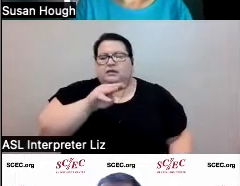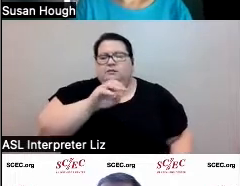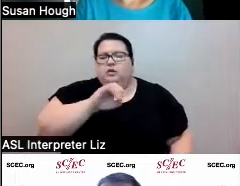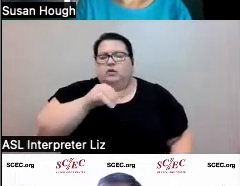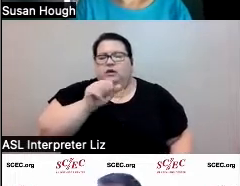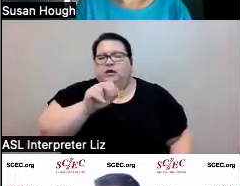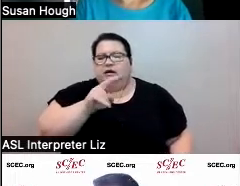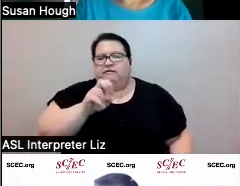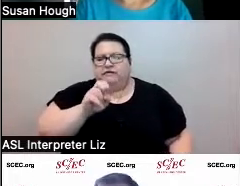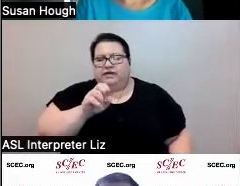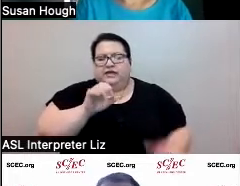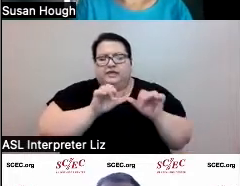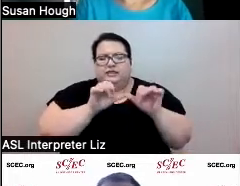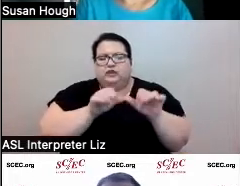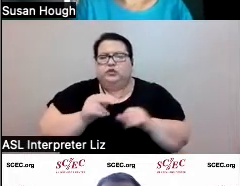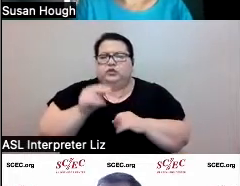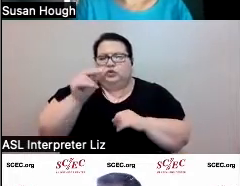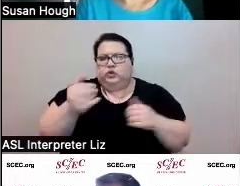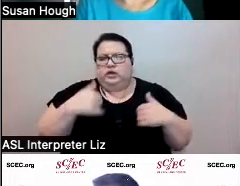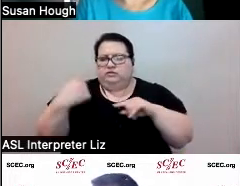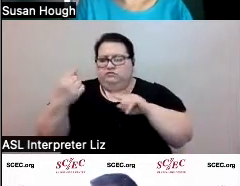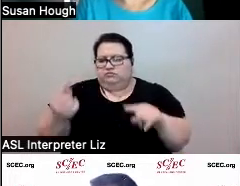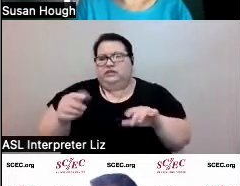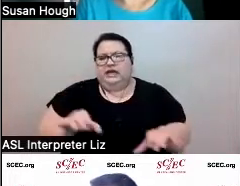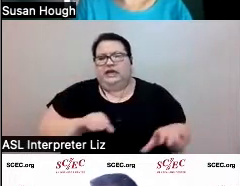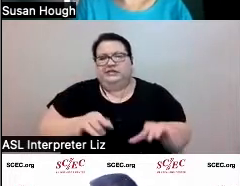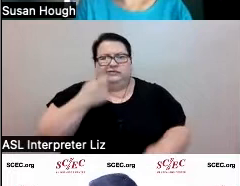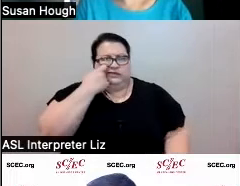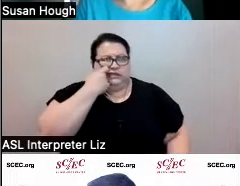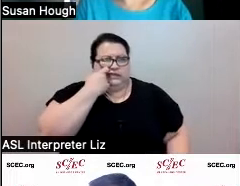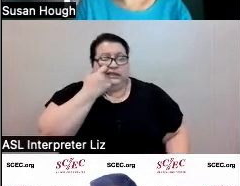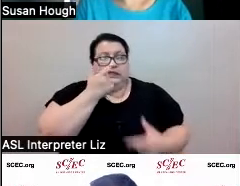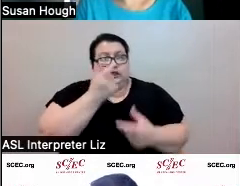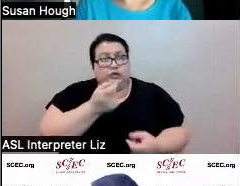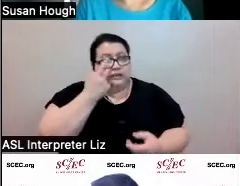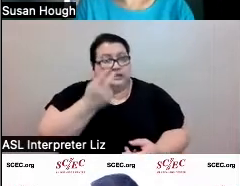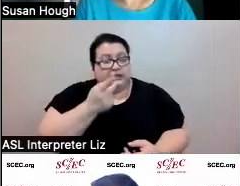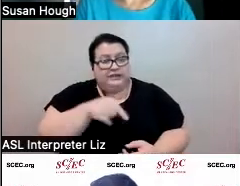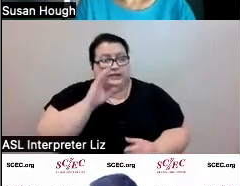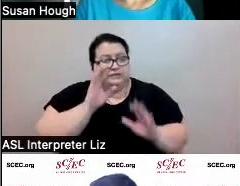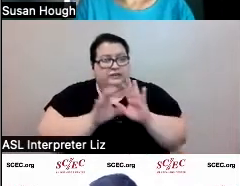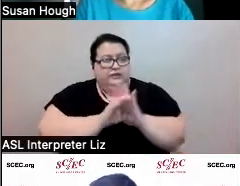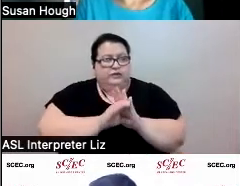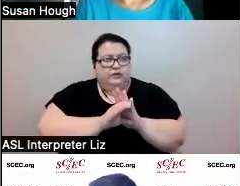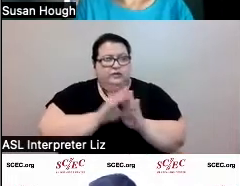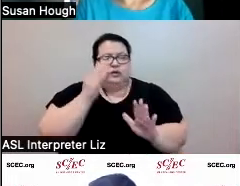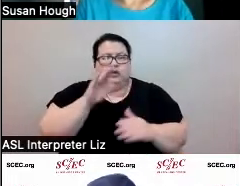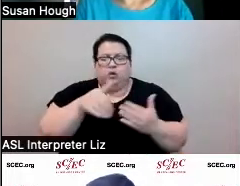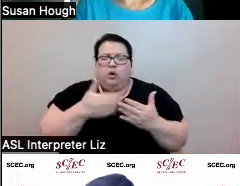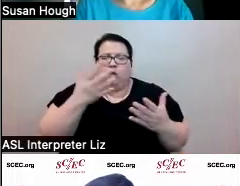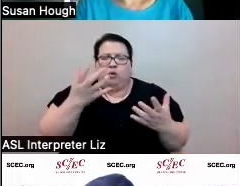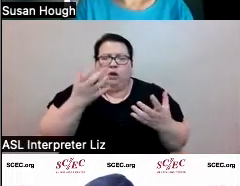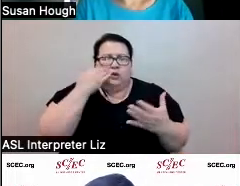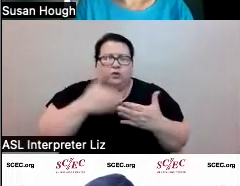then continuing up to the north has been active in recent times. It's interesting to look at this figure, and we all want to know what's going to